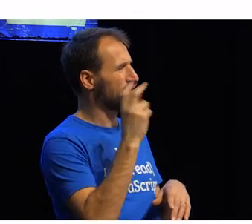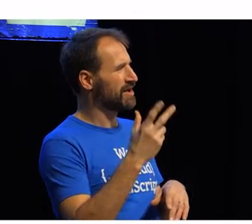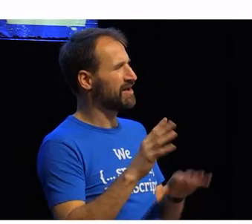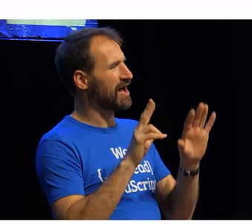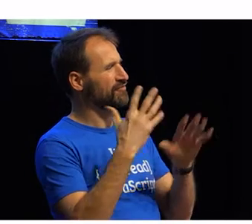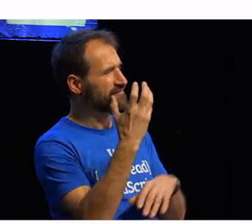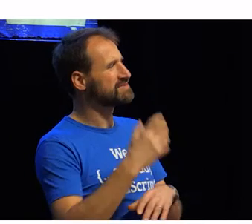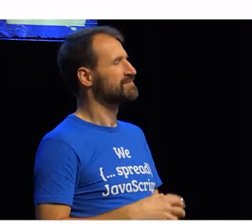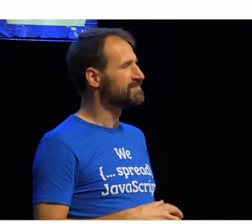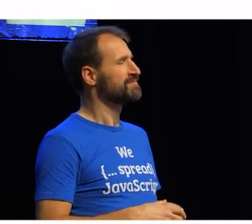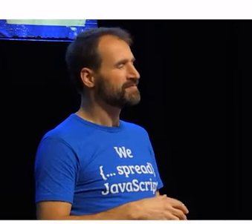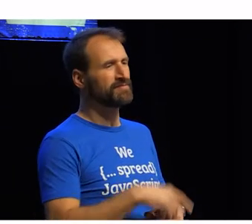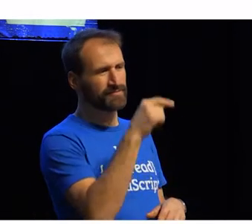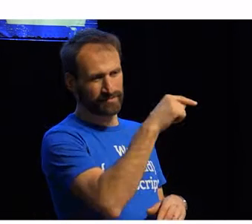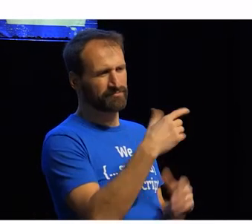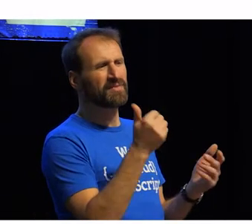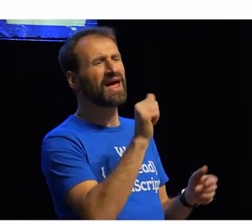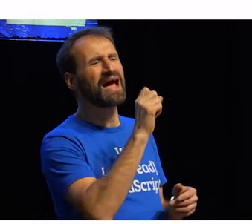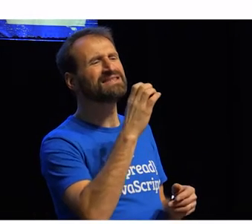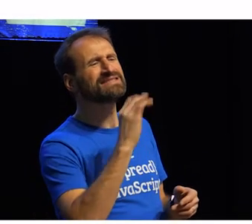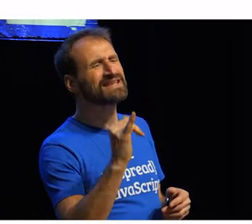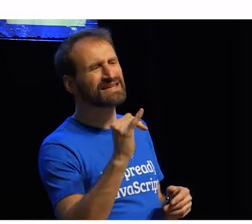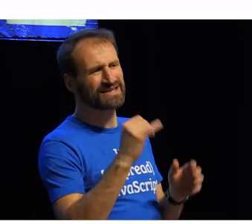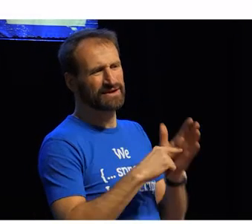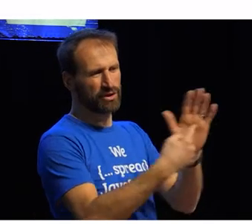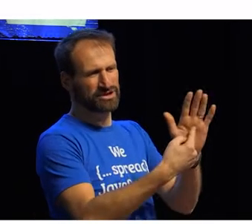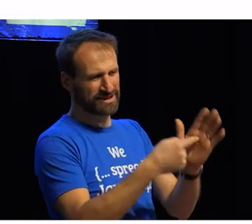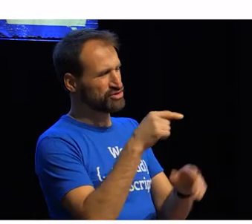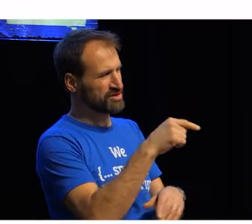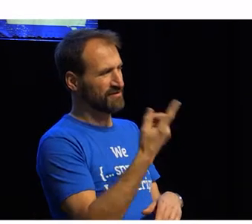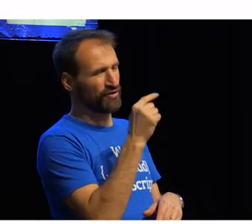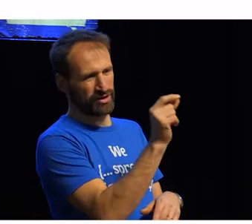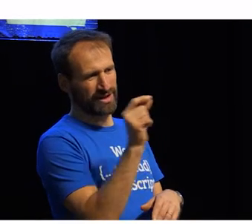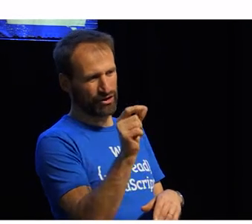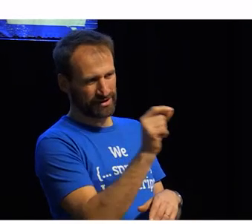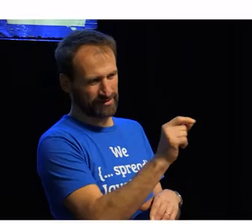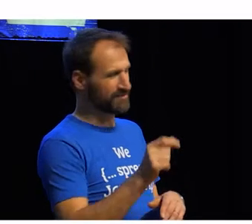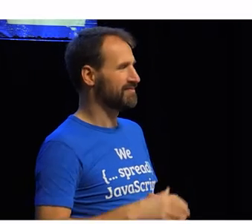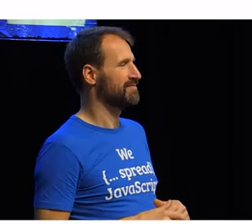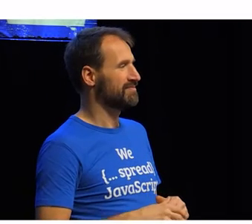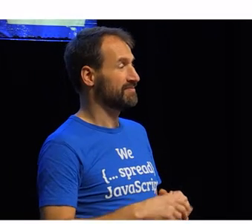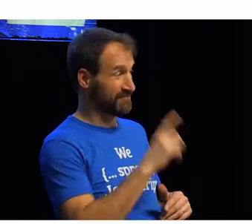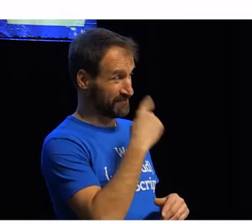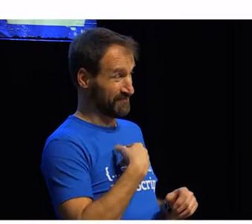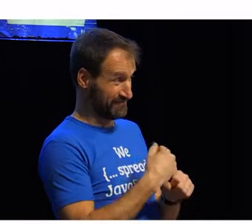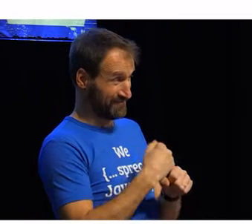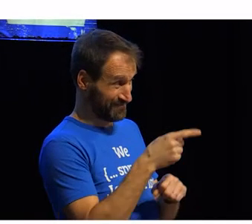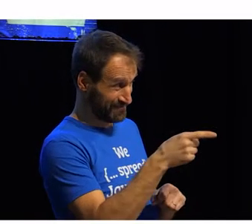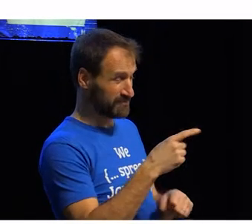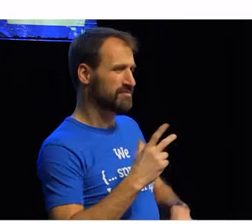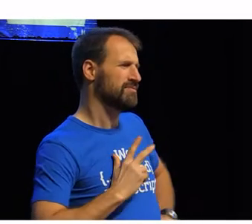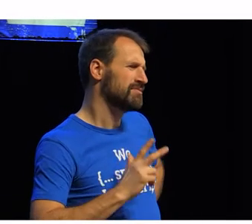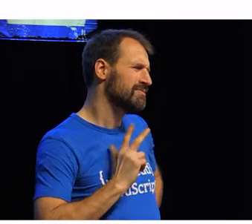these are just sort of ASCII representation just numeric representations of this character and if I do this I'm now evading